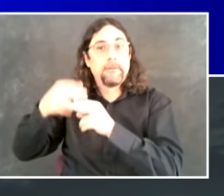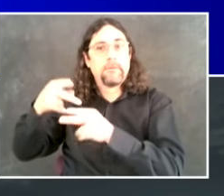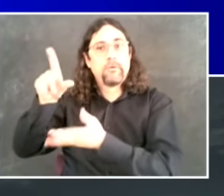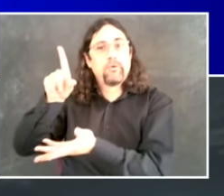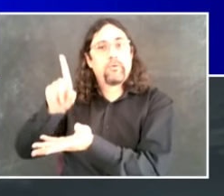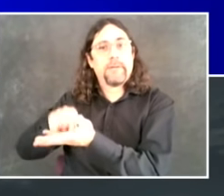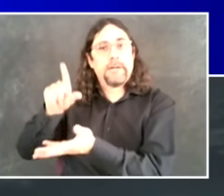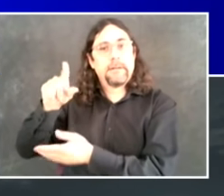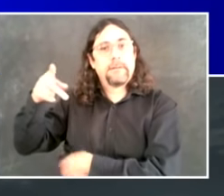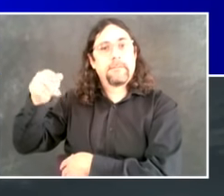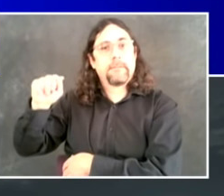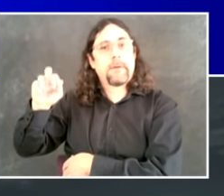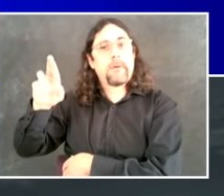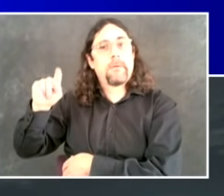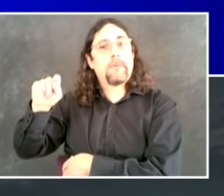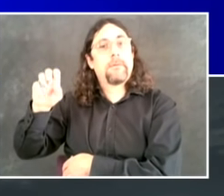Boston,